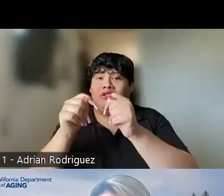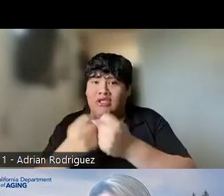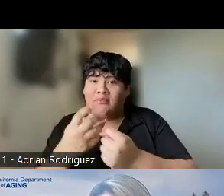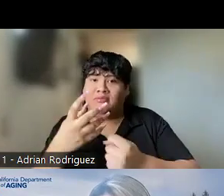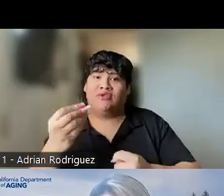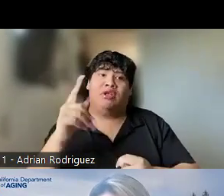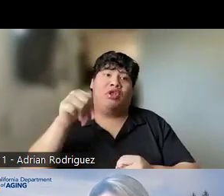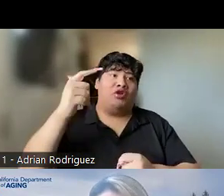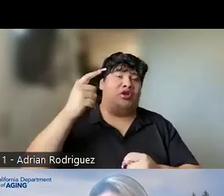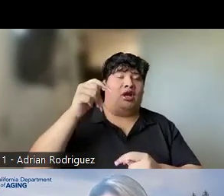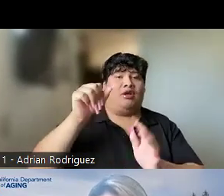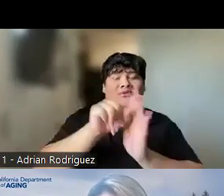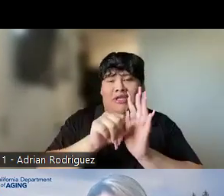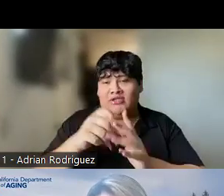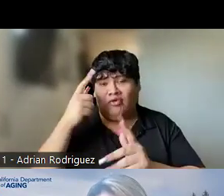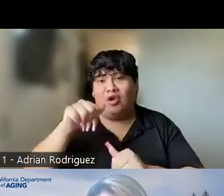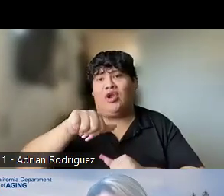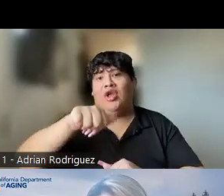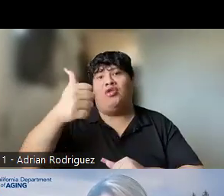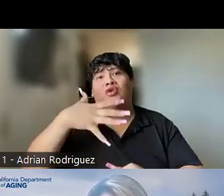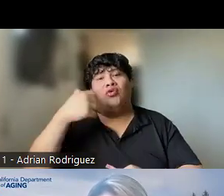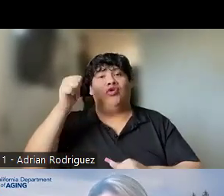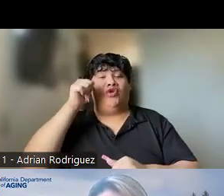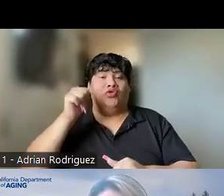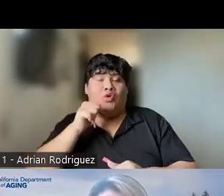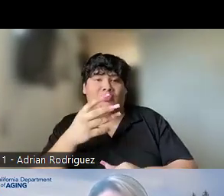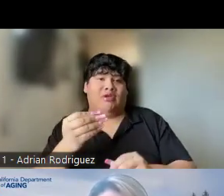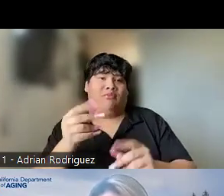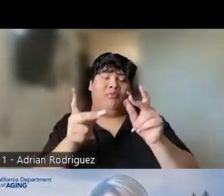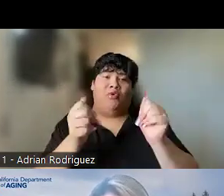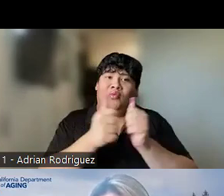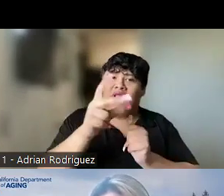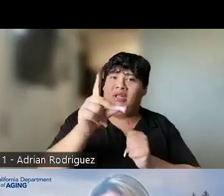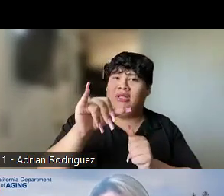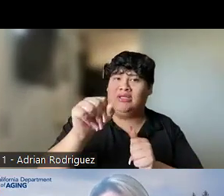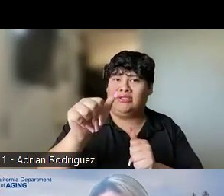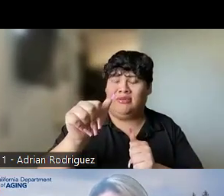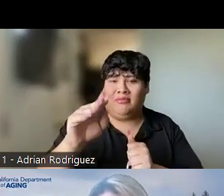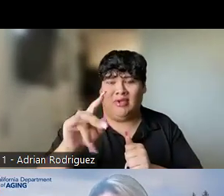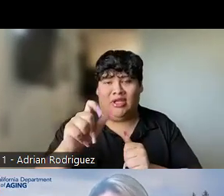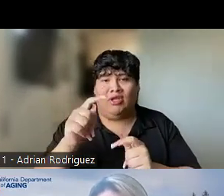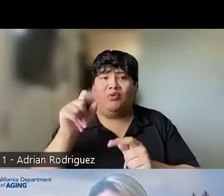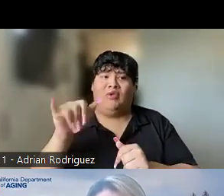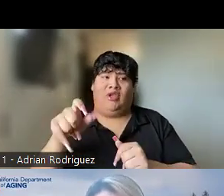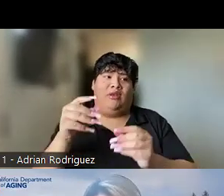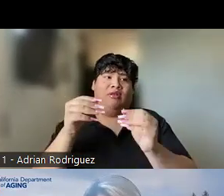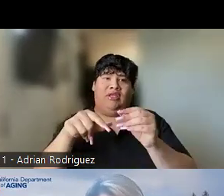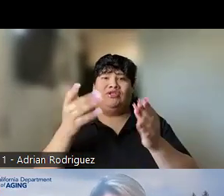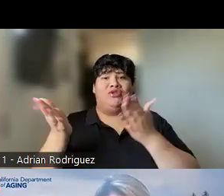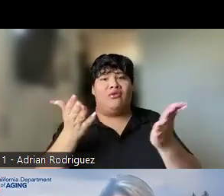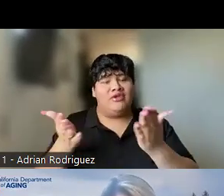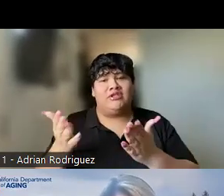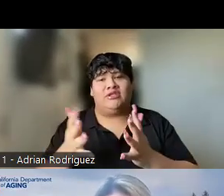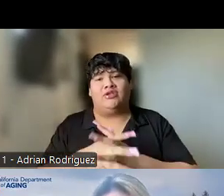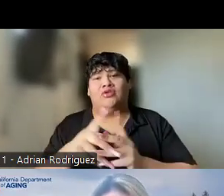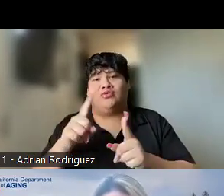how we can ensure that older adults and people with disabilities are receiving these services, especially when they are entitled to